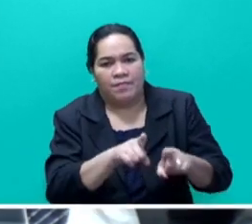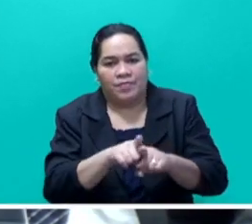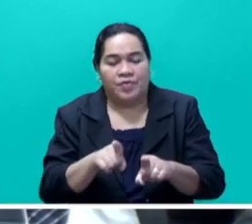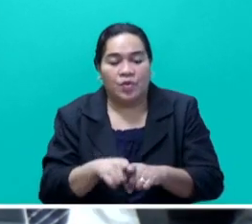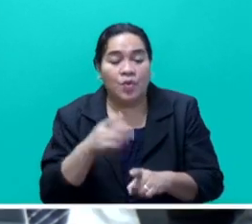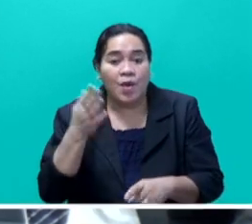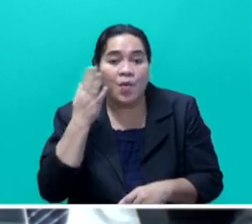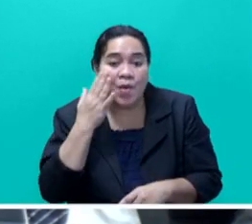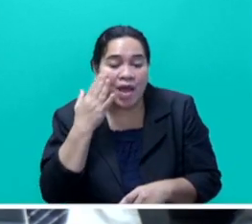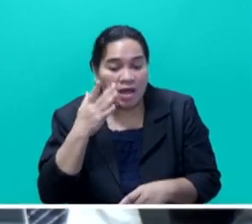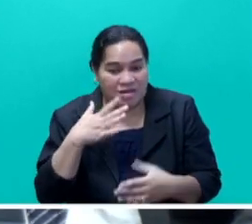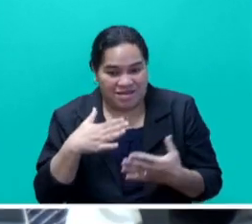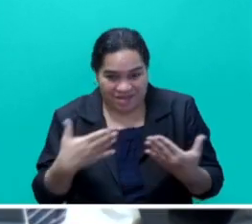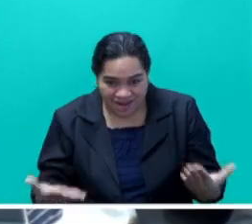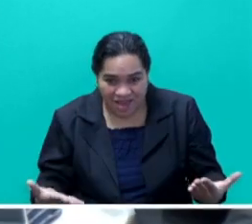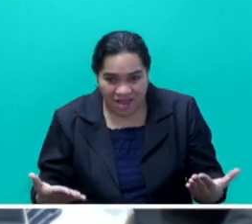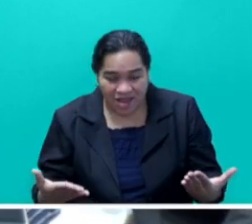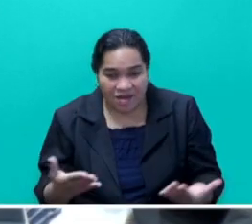sir, we are in a